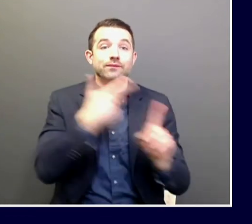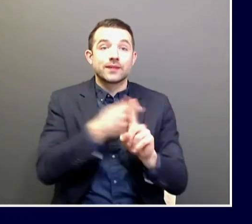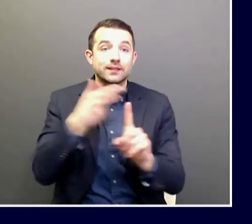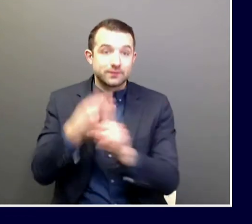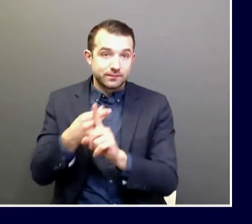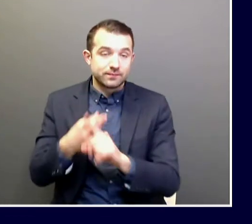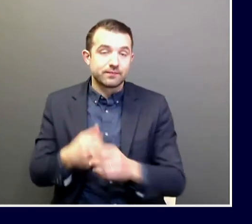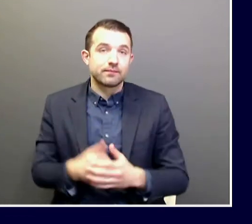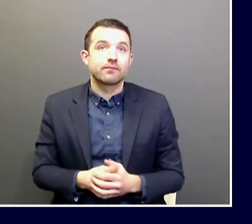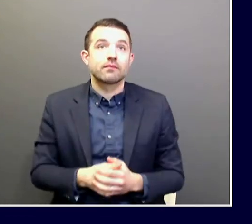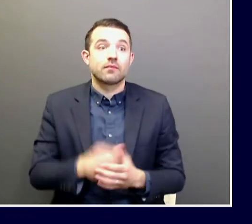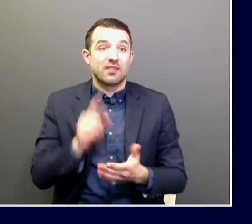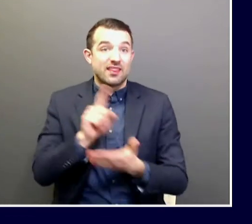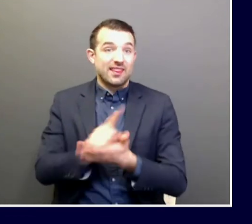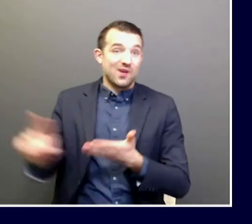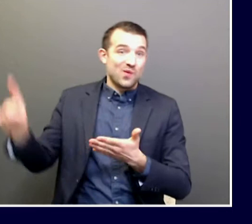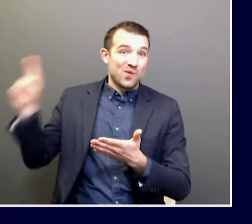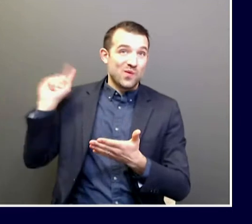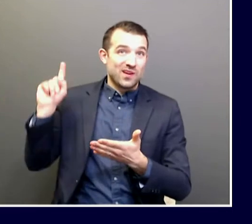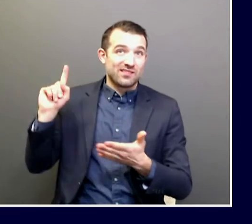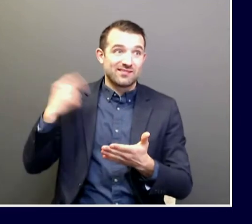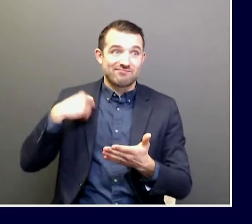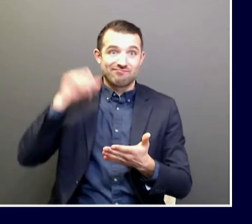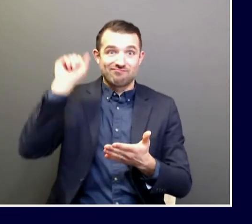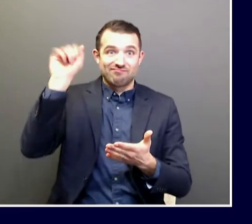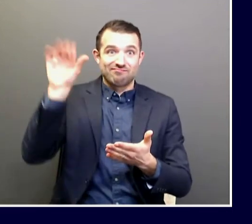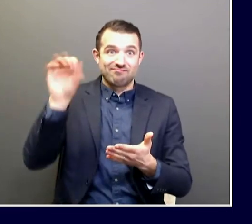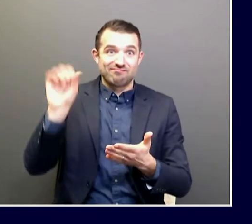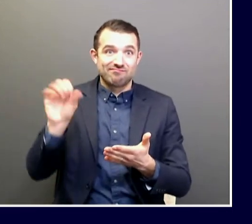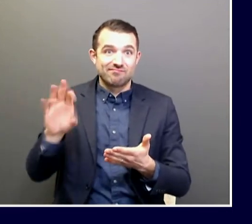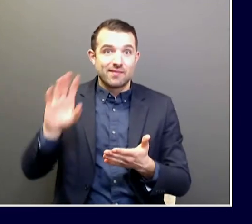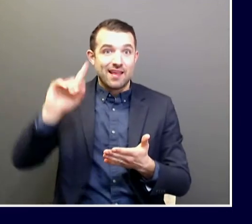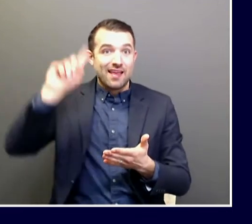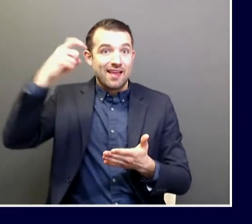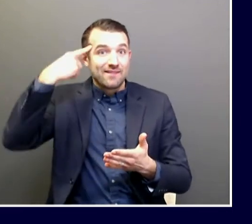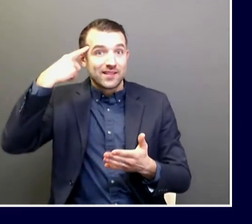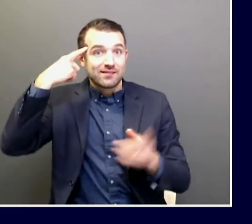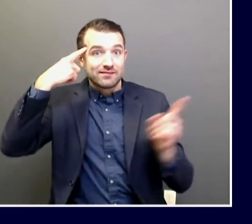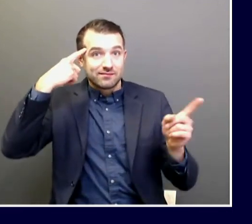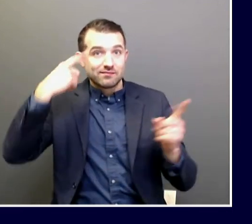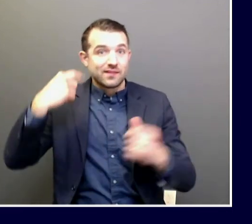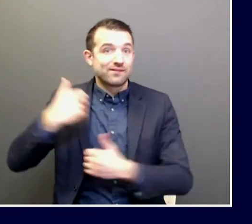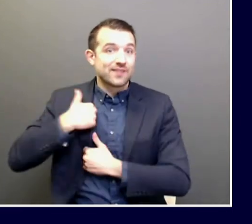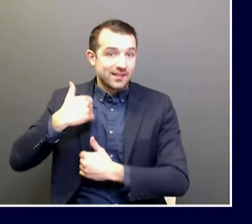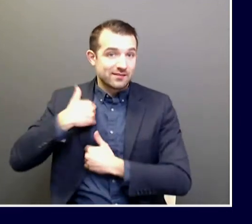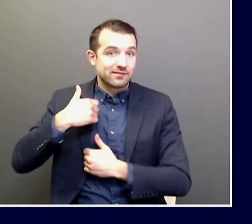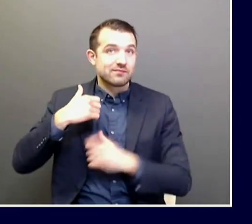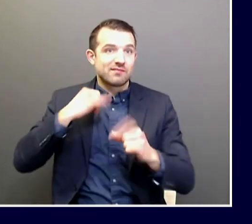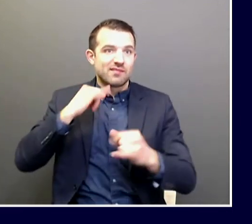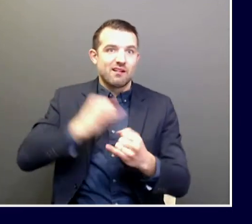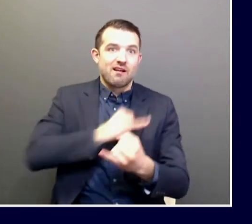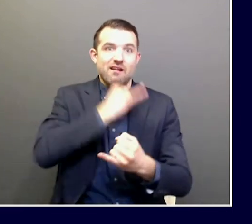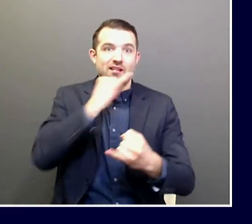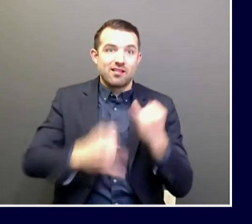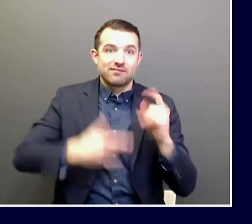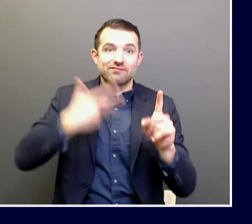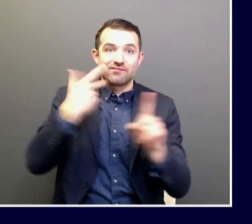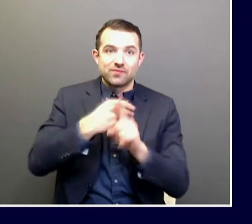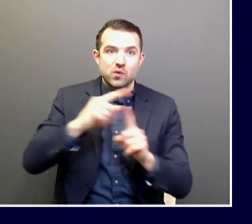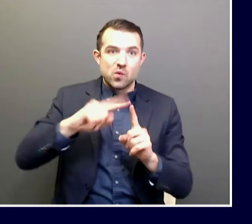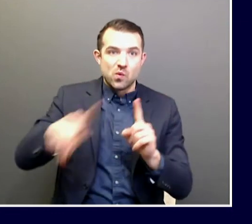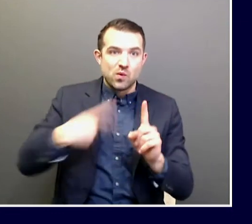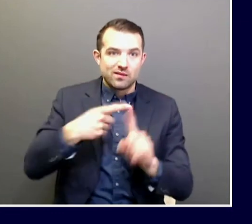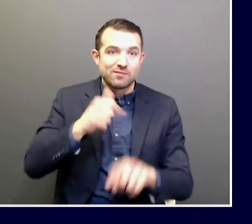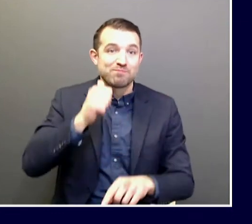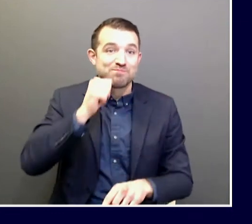Armory's last full clinic will be tomorrow on Thursday. Now, to rewind the clock a